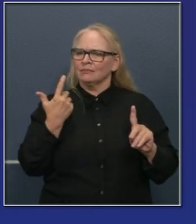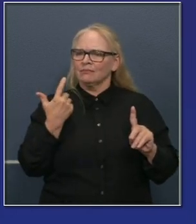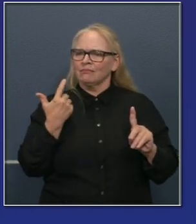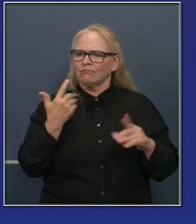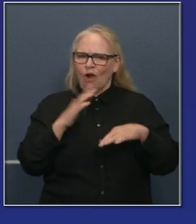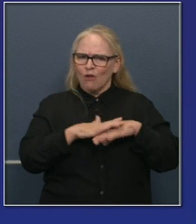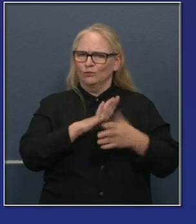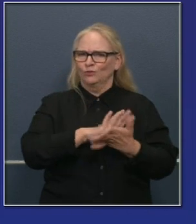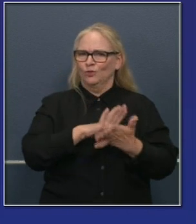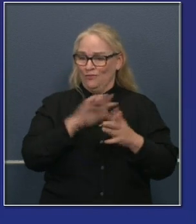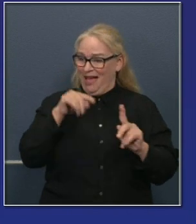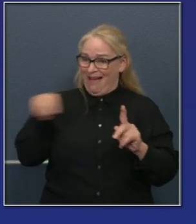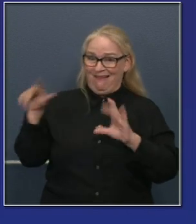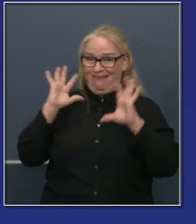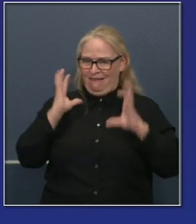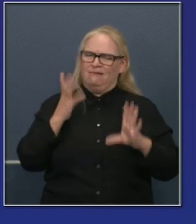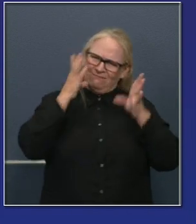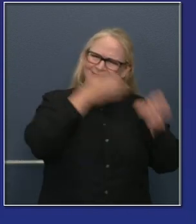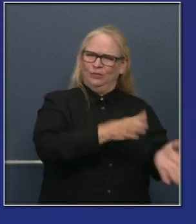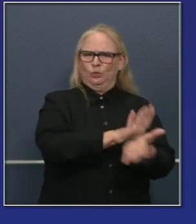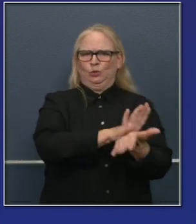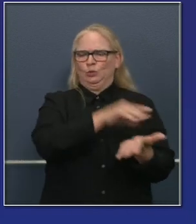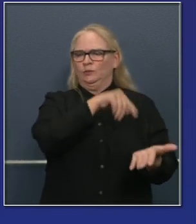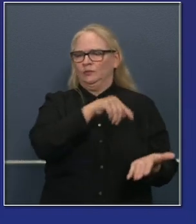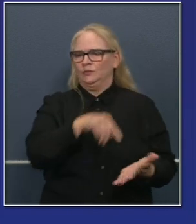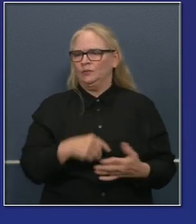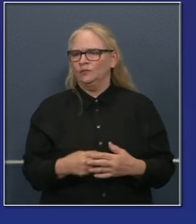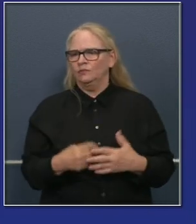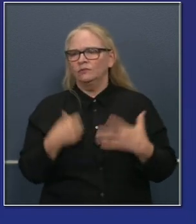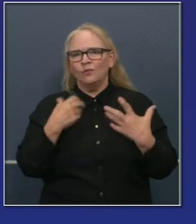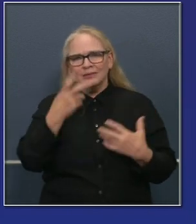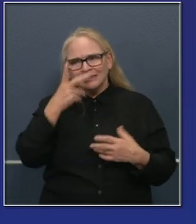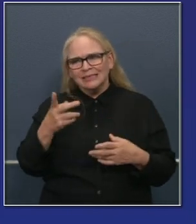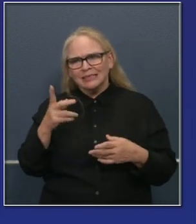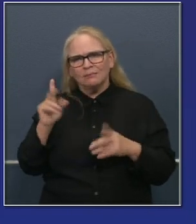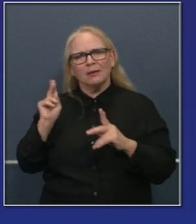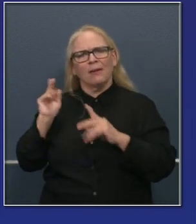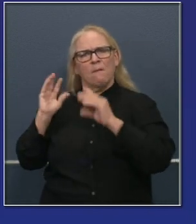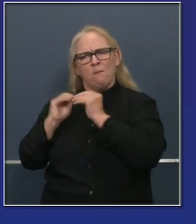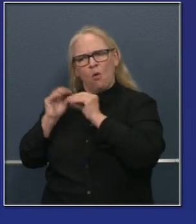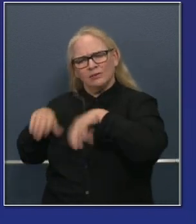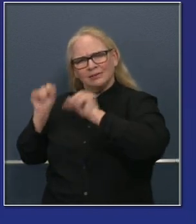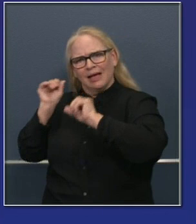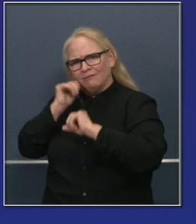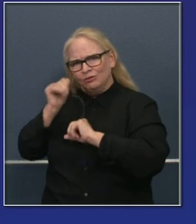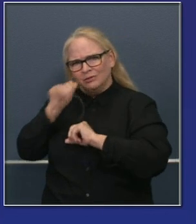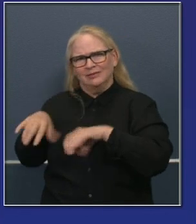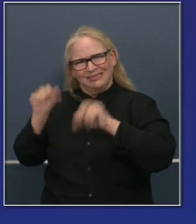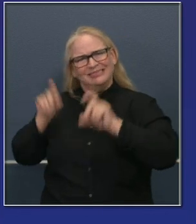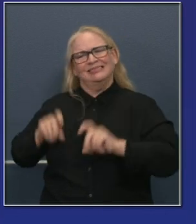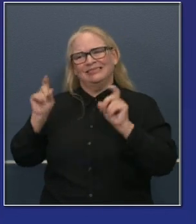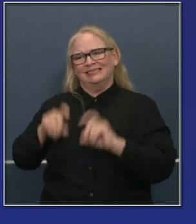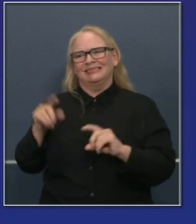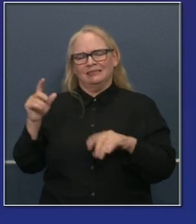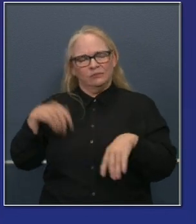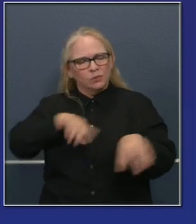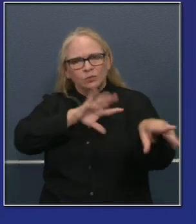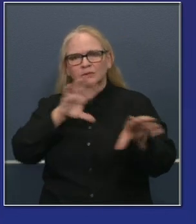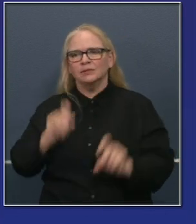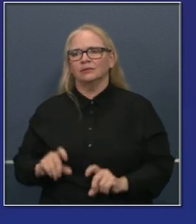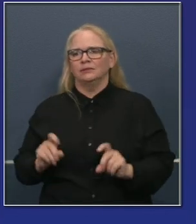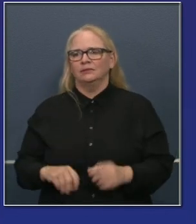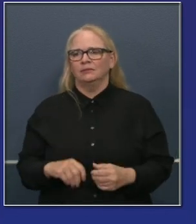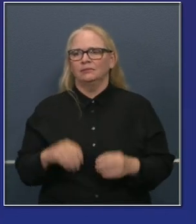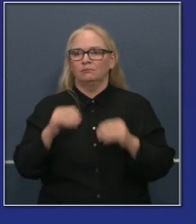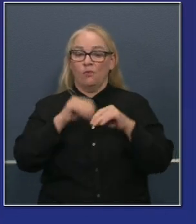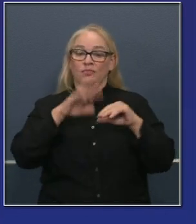those numbers, those average daily test numbers, continue to climb. They are continuing to climb. This is the largest 7-day